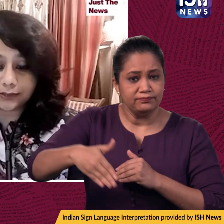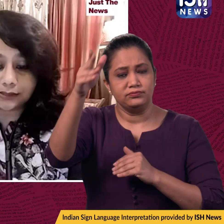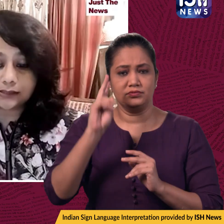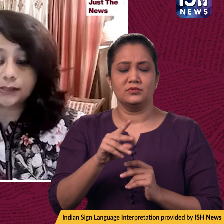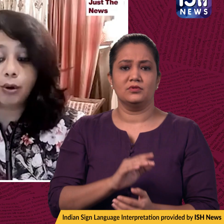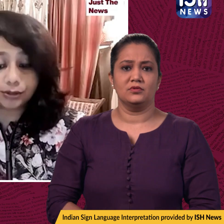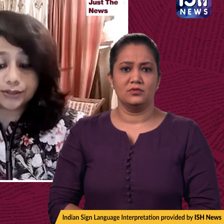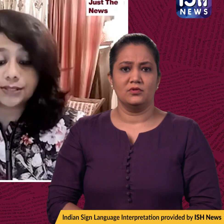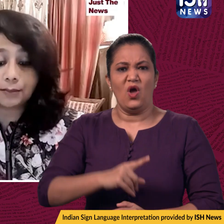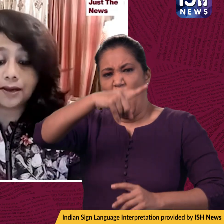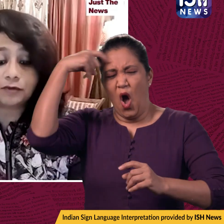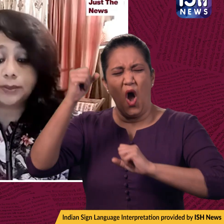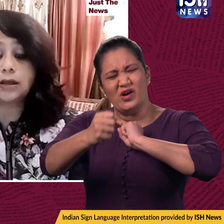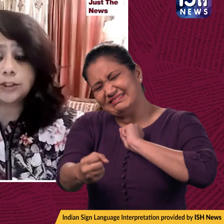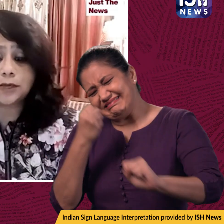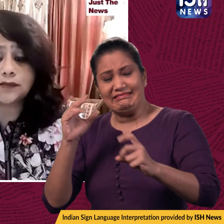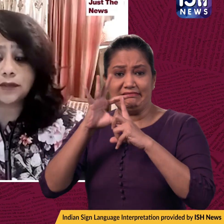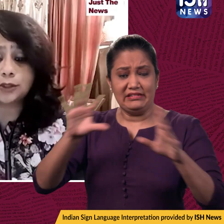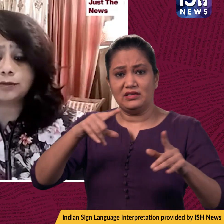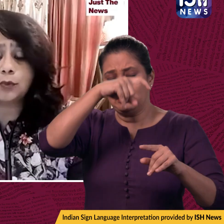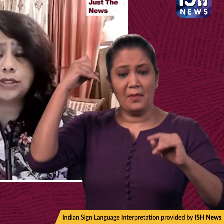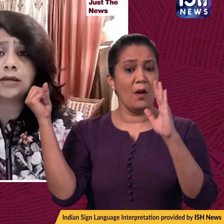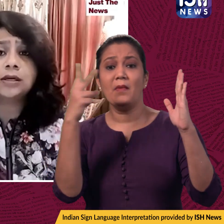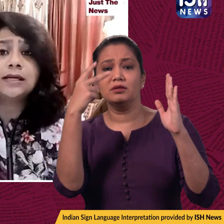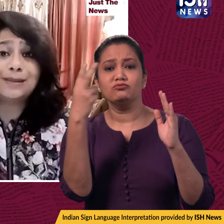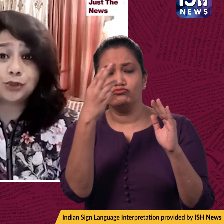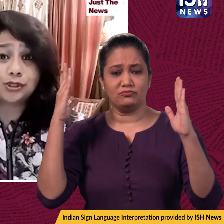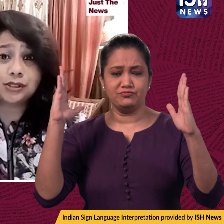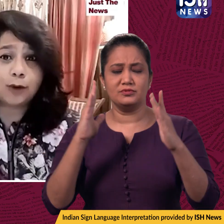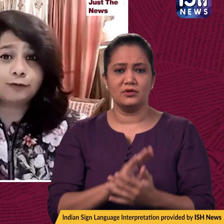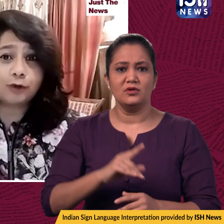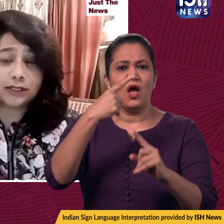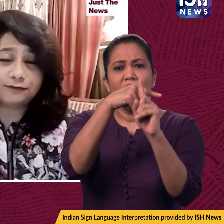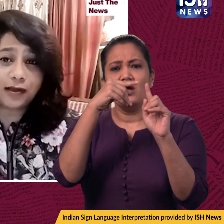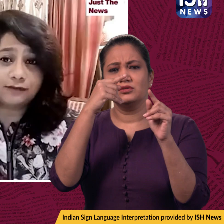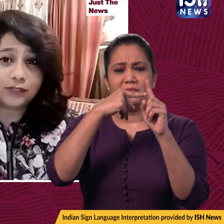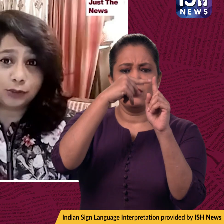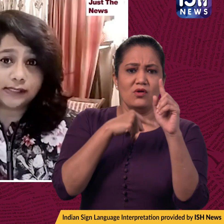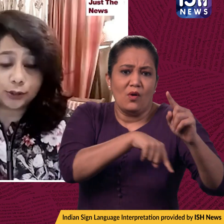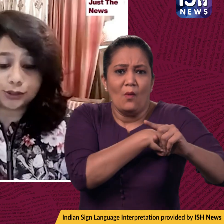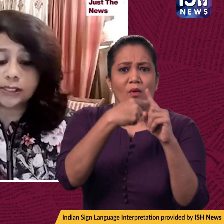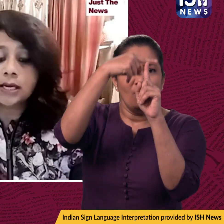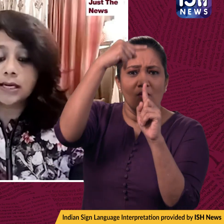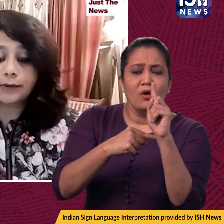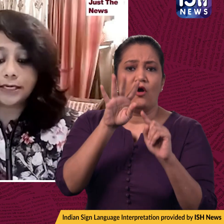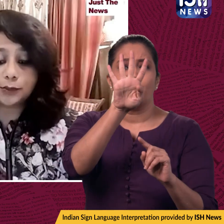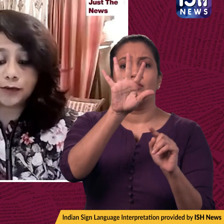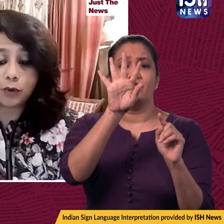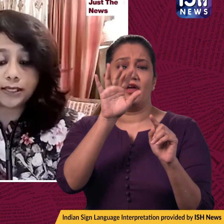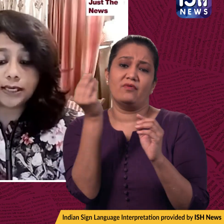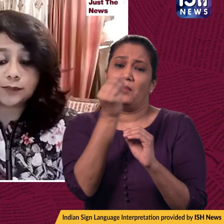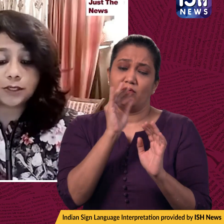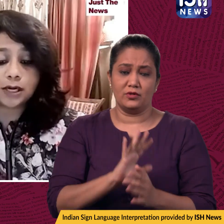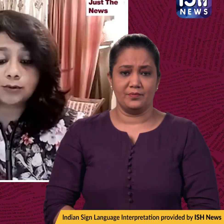India witnesses its hottest summer ever, with large parts of the country reporting temperatures around 45 degrees Celsius. Now, a heat